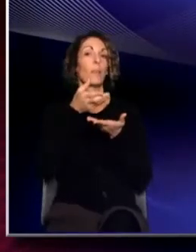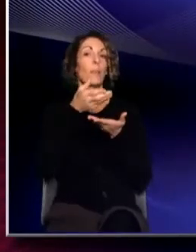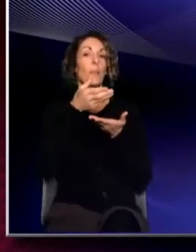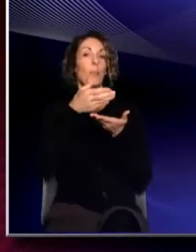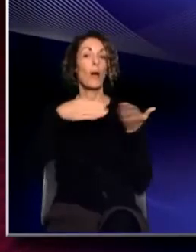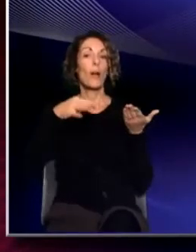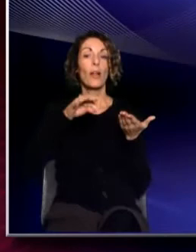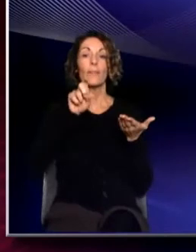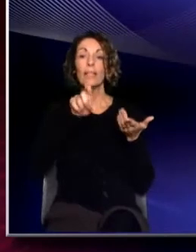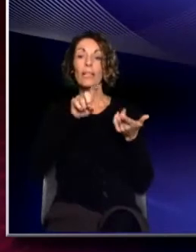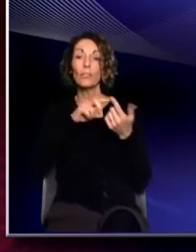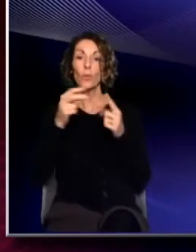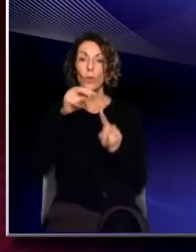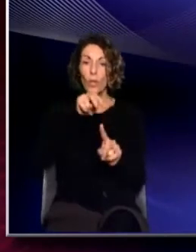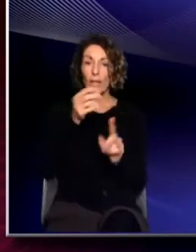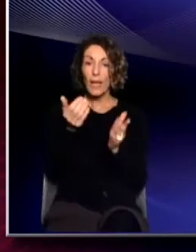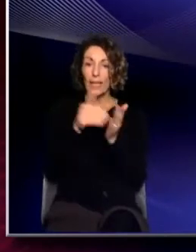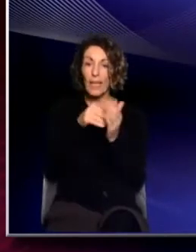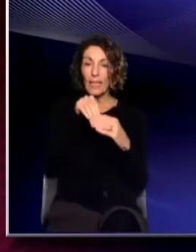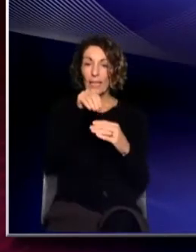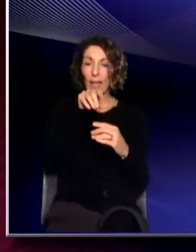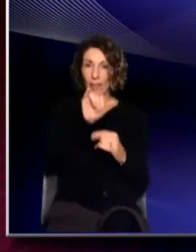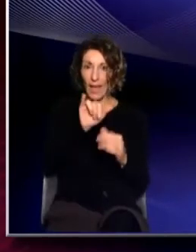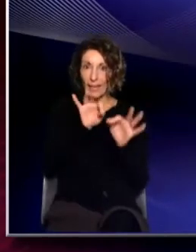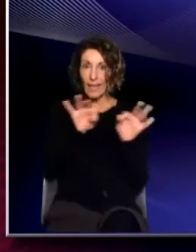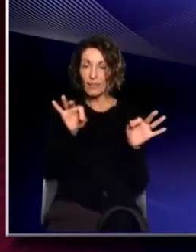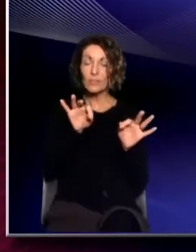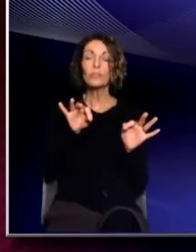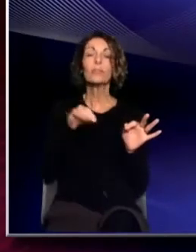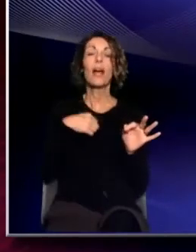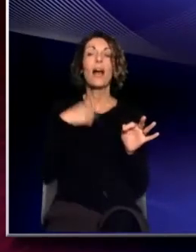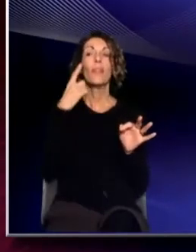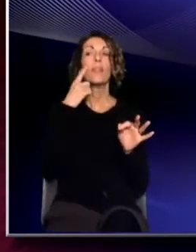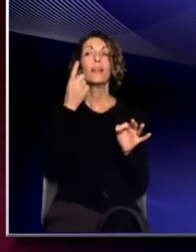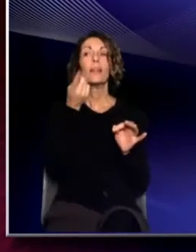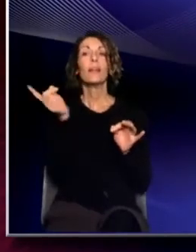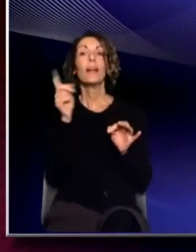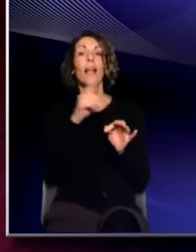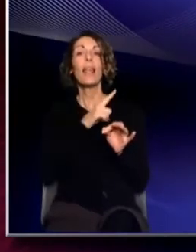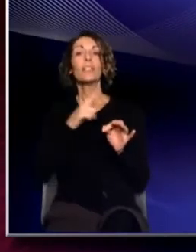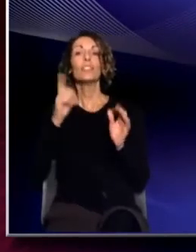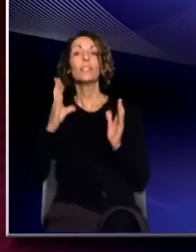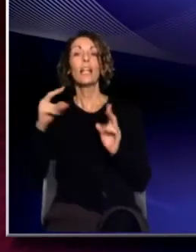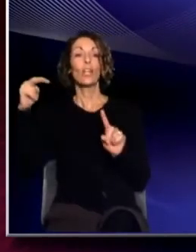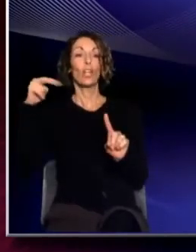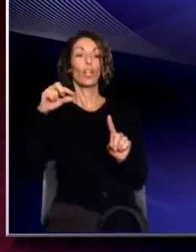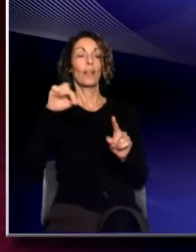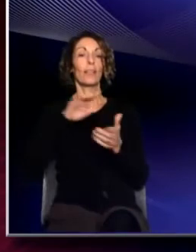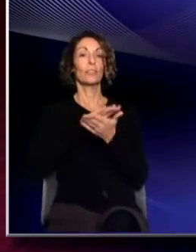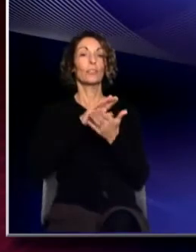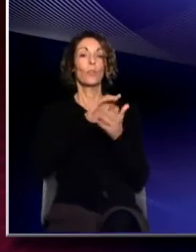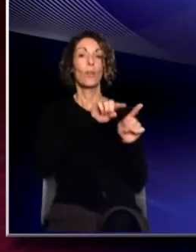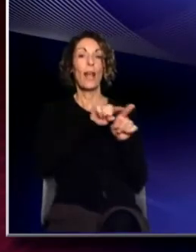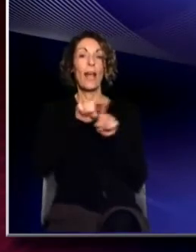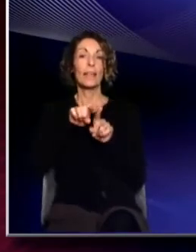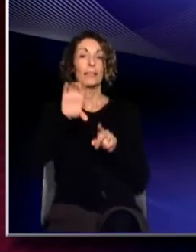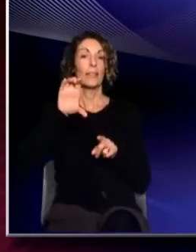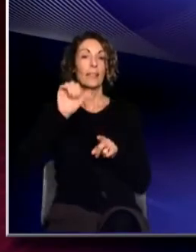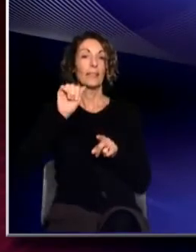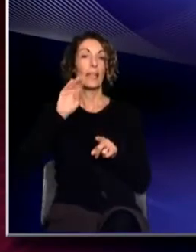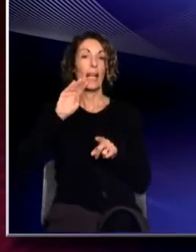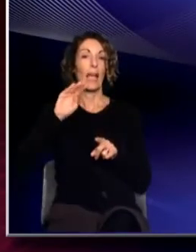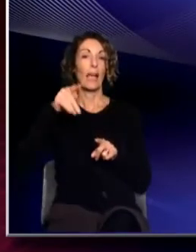needing to revisit this is, I think the legislators were looking at the school as a campus as opposed